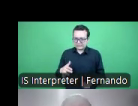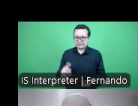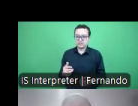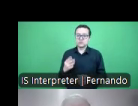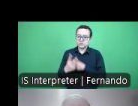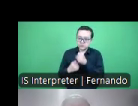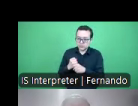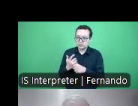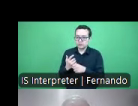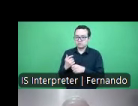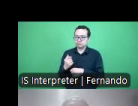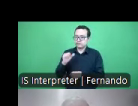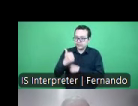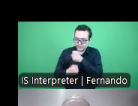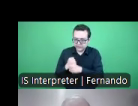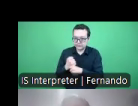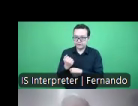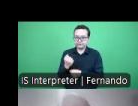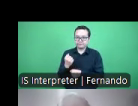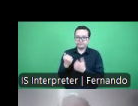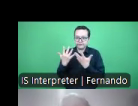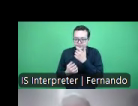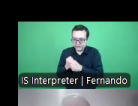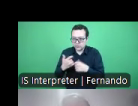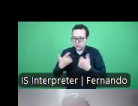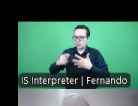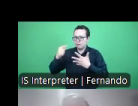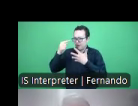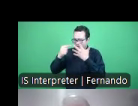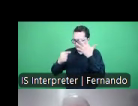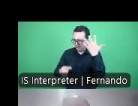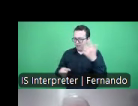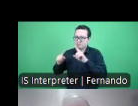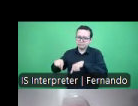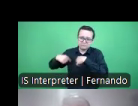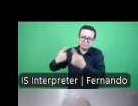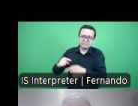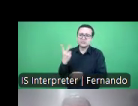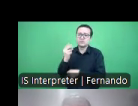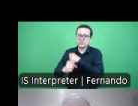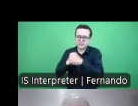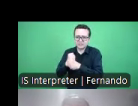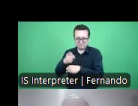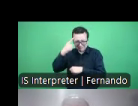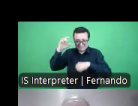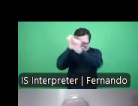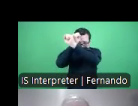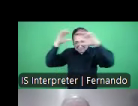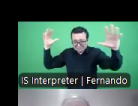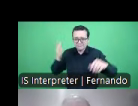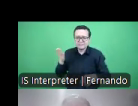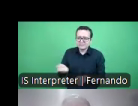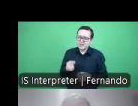he had. kehilangan He hak lost his future. usia He produktifnya lost untuk his bekerja, untuk productive belajar, years to work, untuk to mengasah